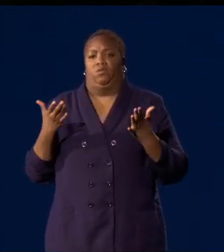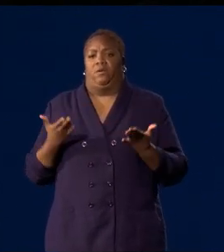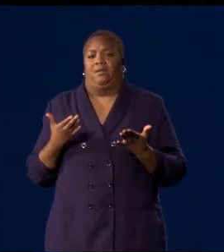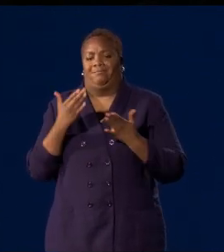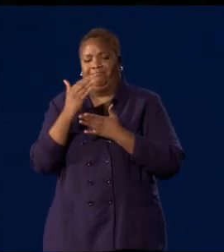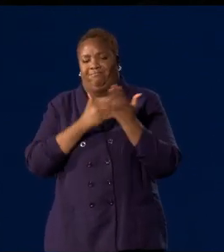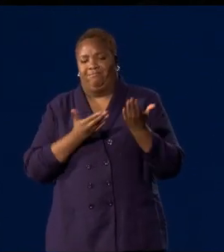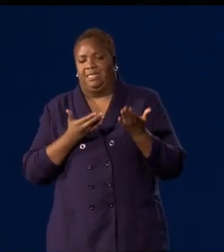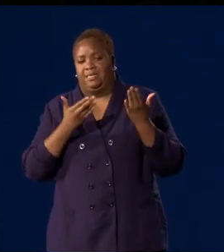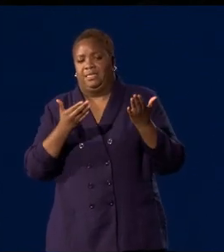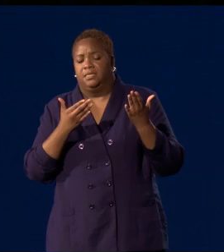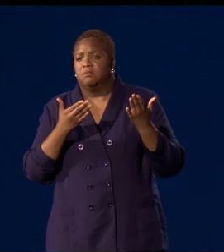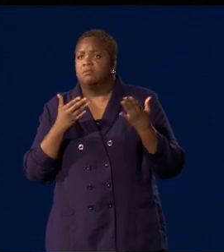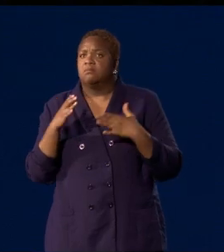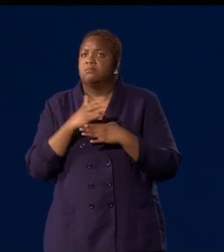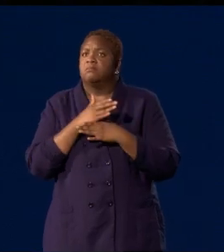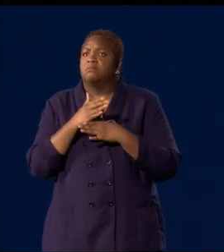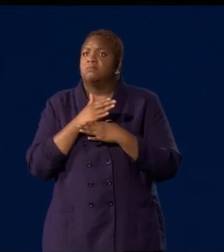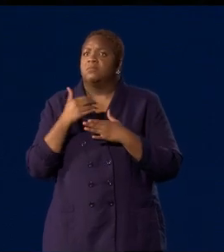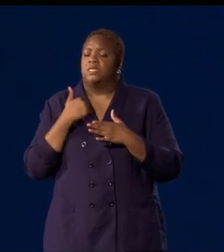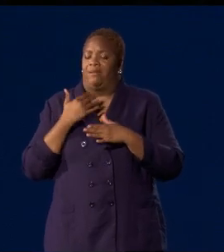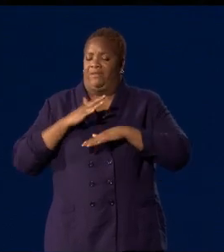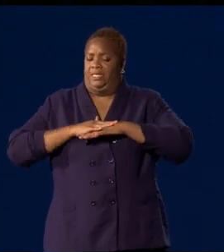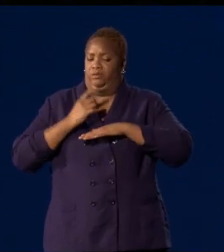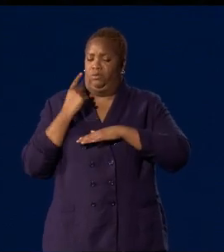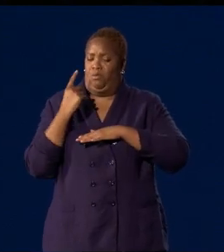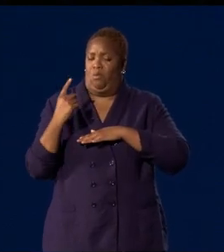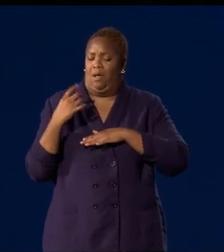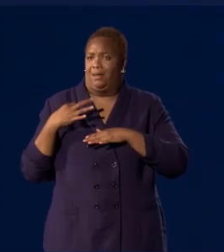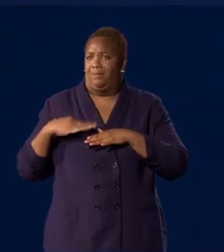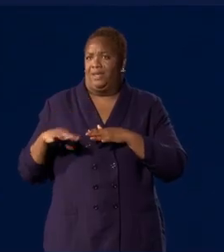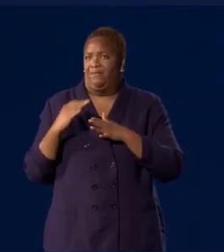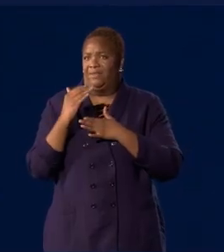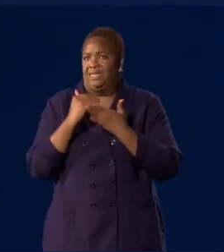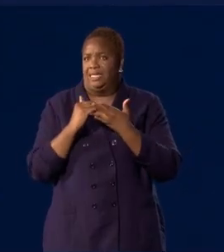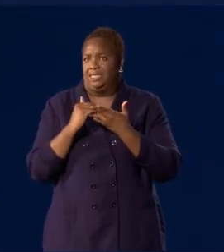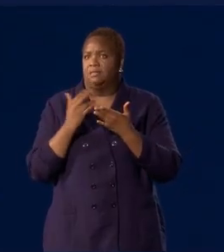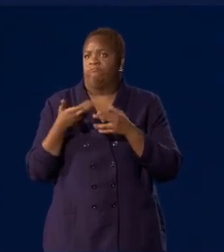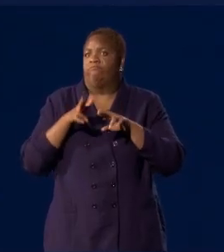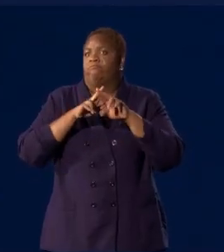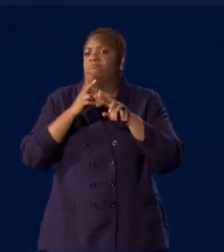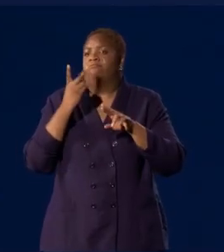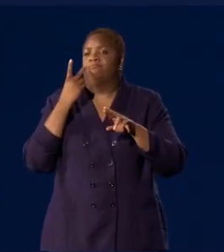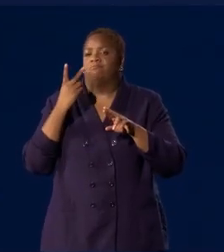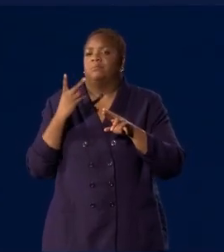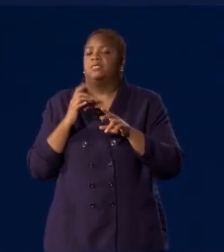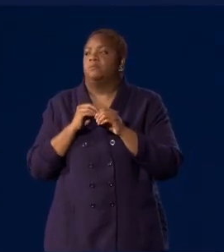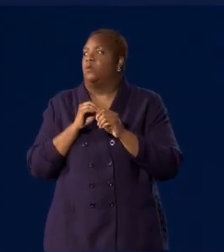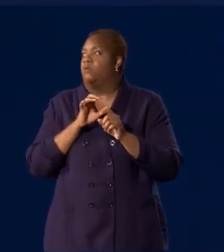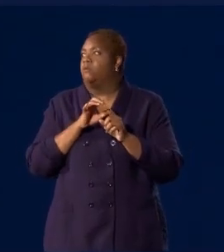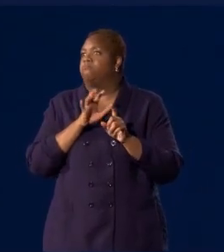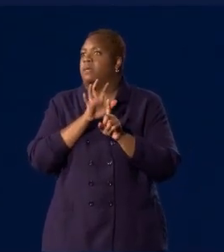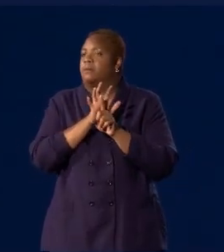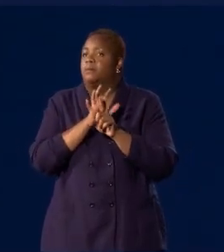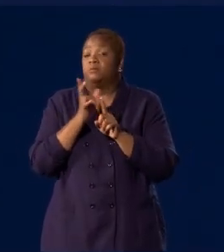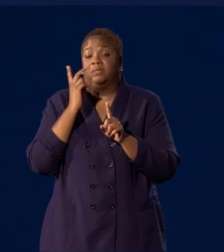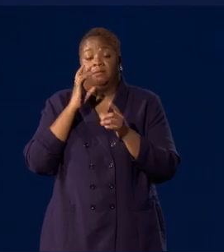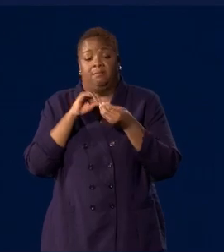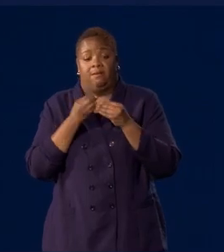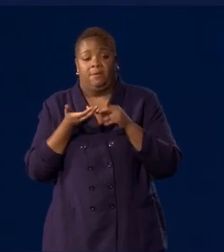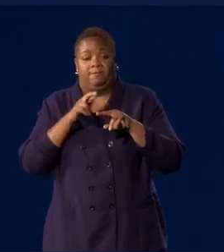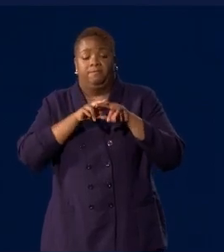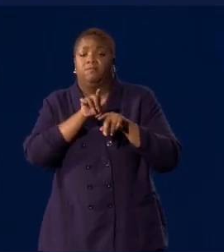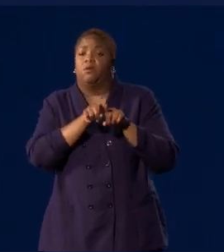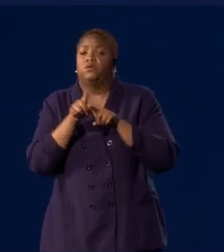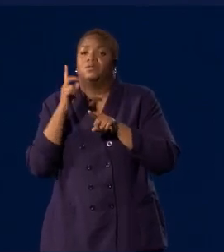the share of job postings that have at least one benefit listed in it. And you'll see that we've seen that number come up. And we've also seen a